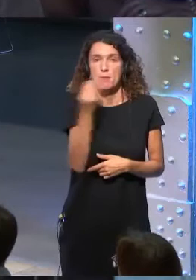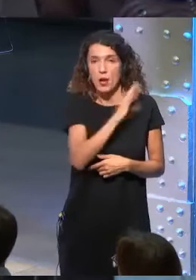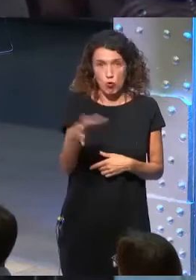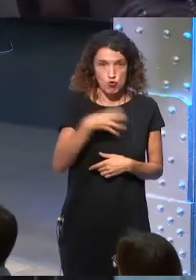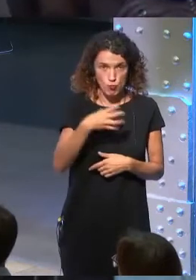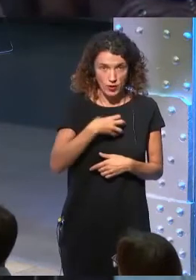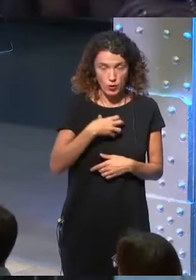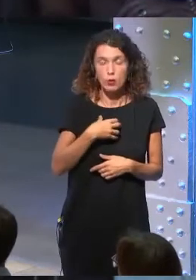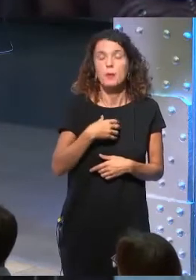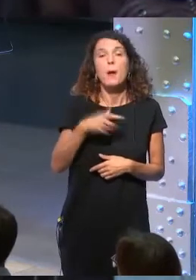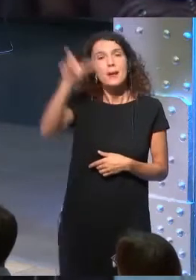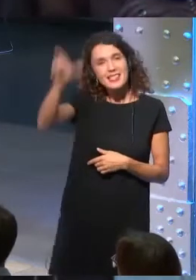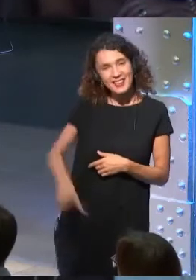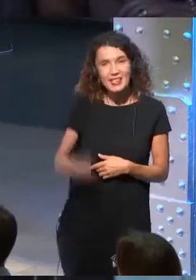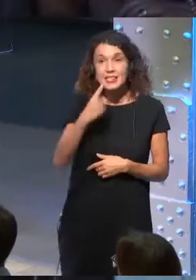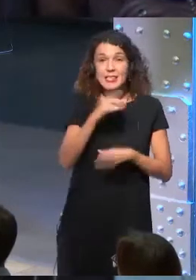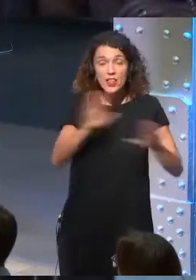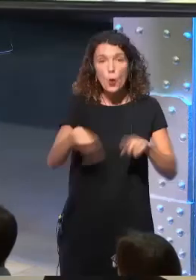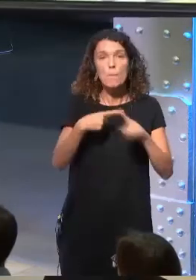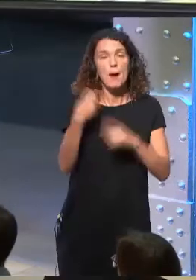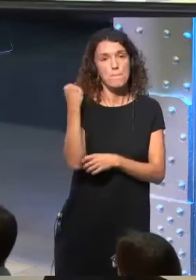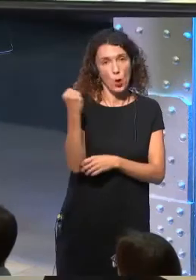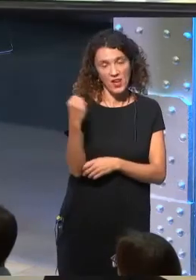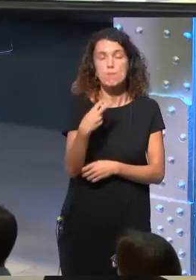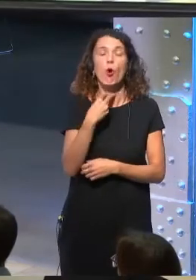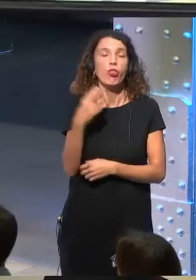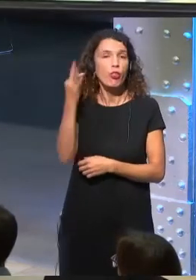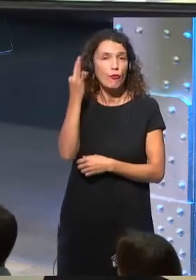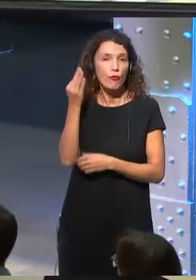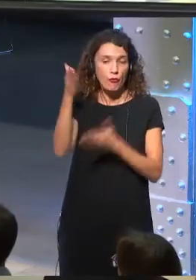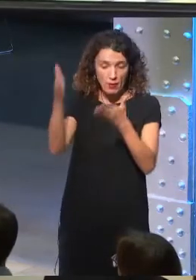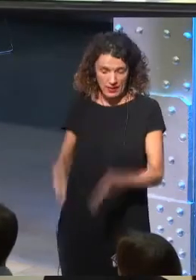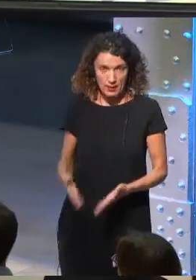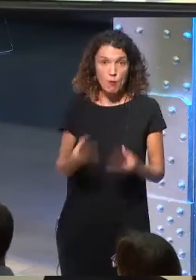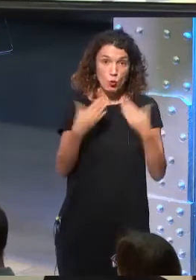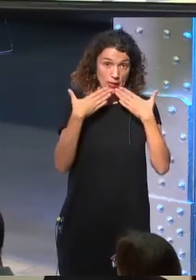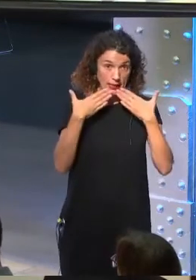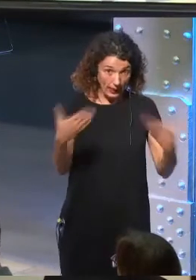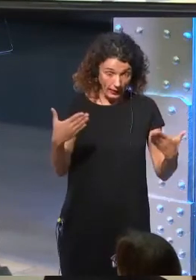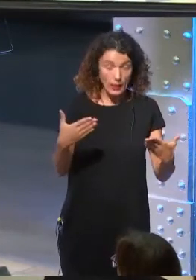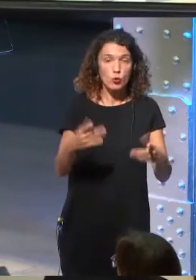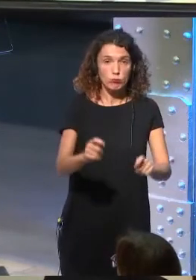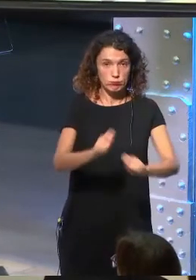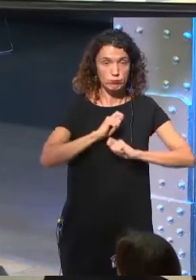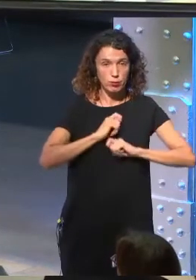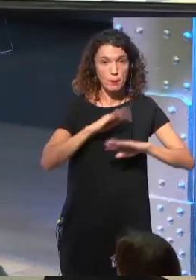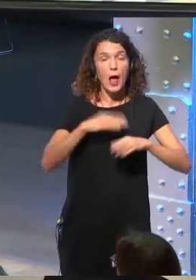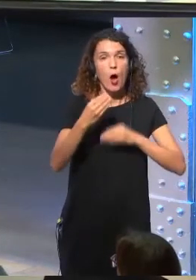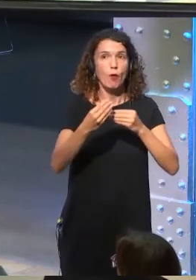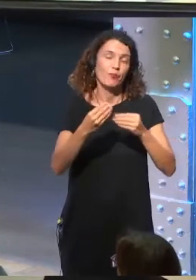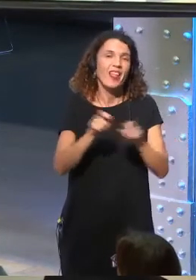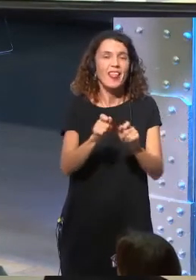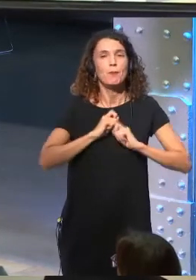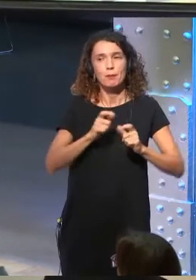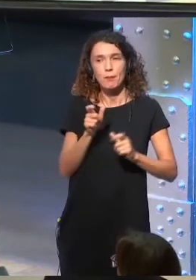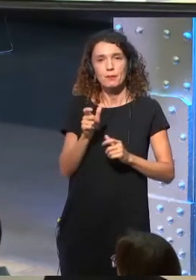matron. I haven't been able to find better words to introduce the silence and the power of female voice. And really thankful